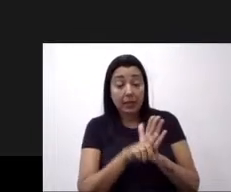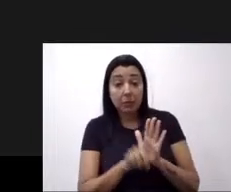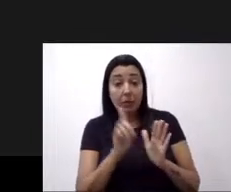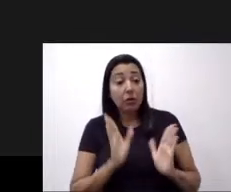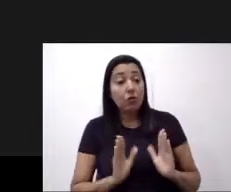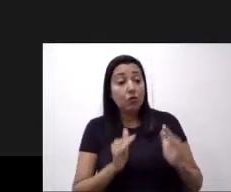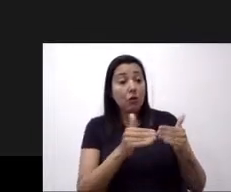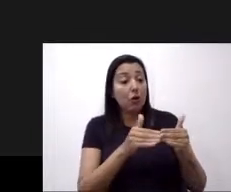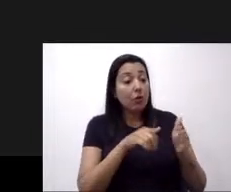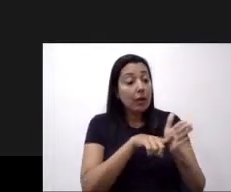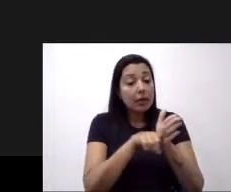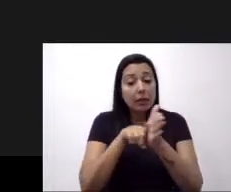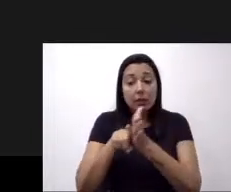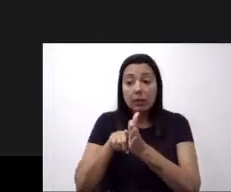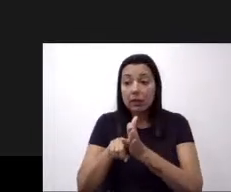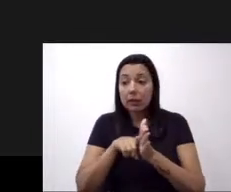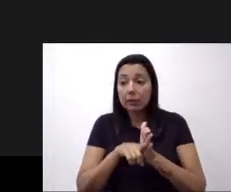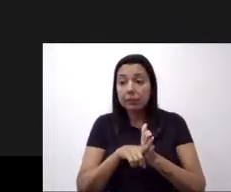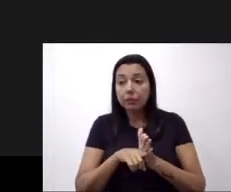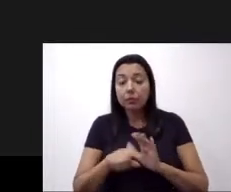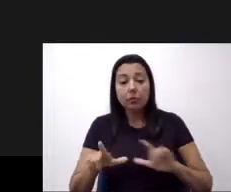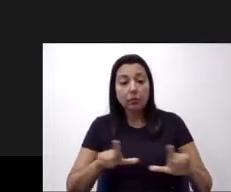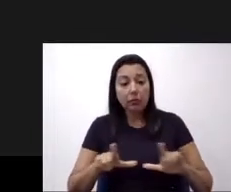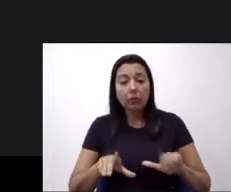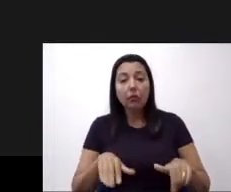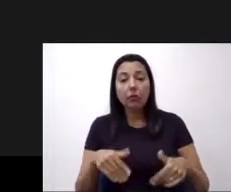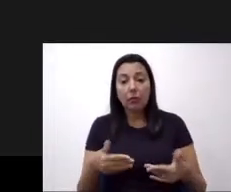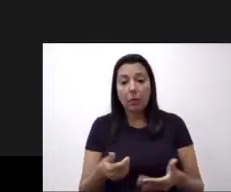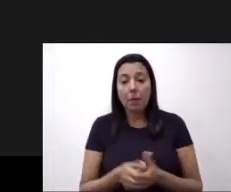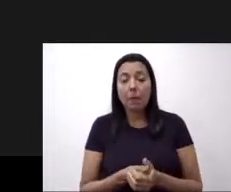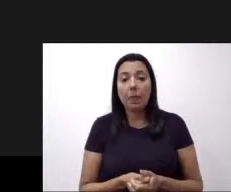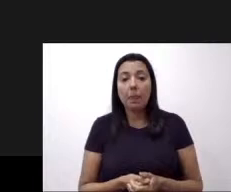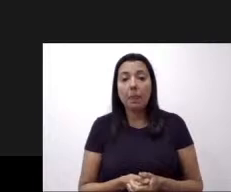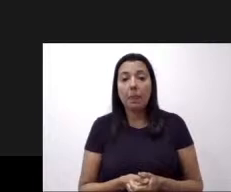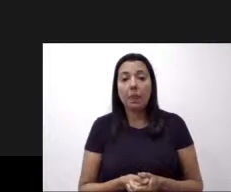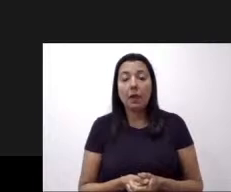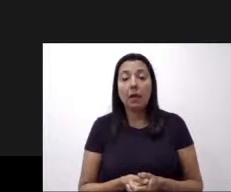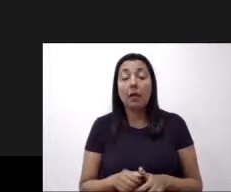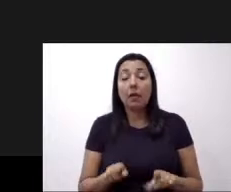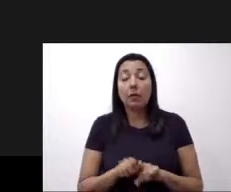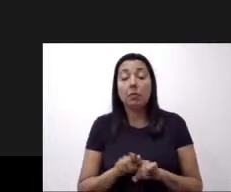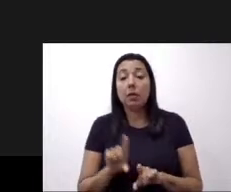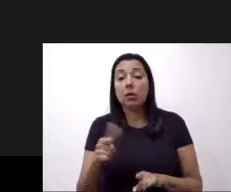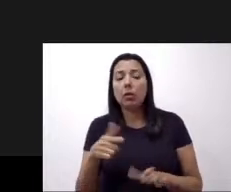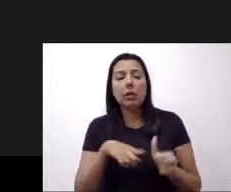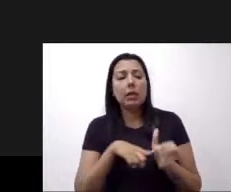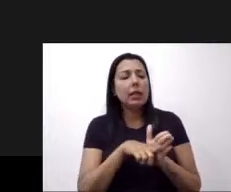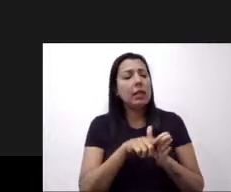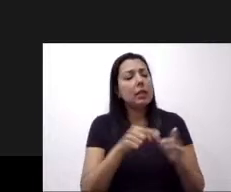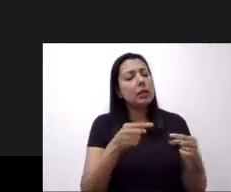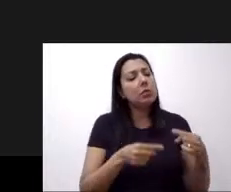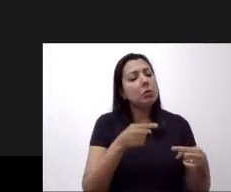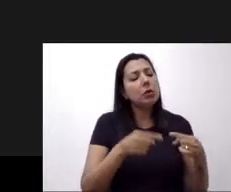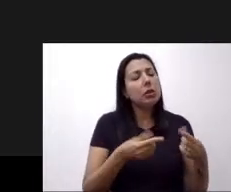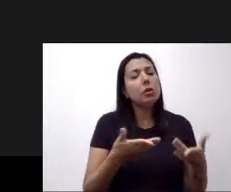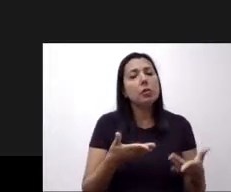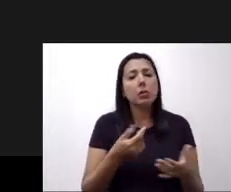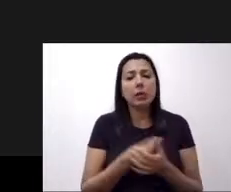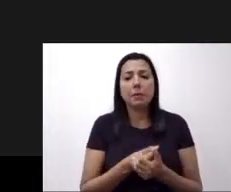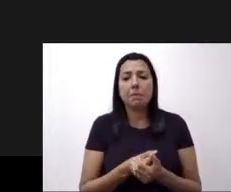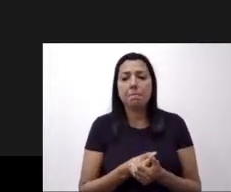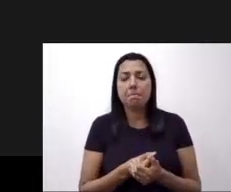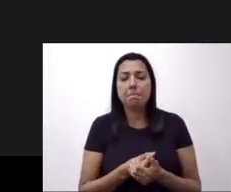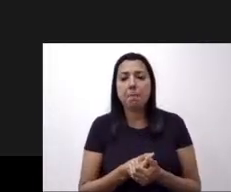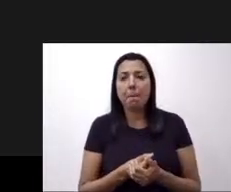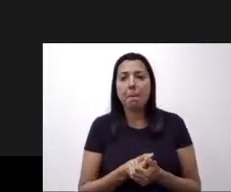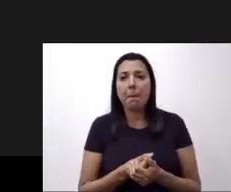labor market. On the other hand, policy analysis, which needed a certain time to become fully legitimate in